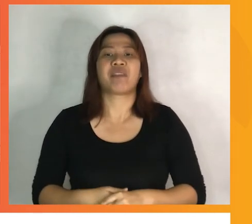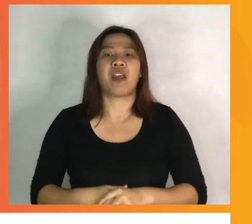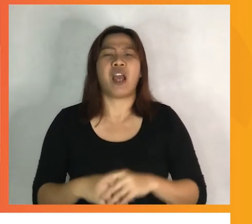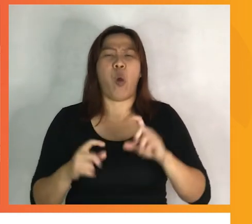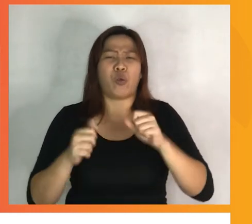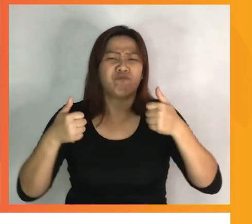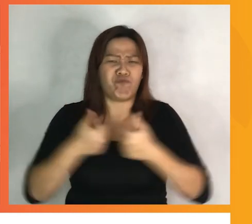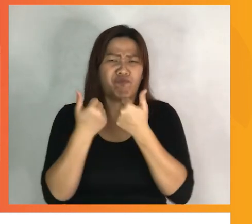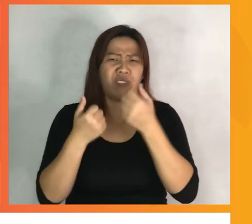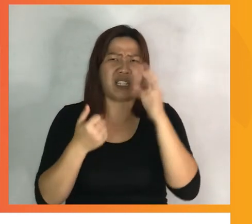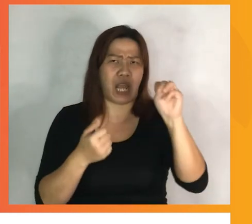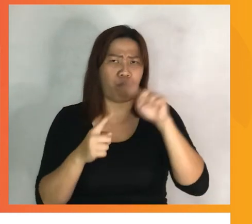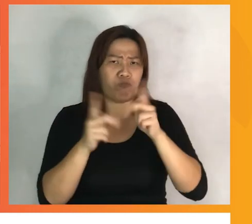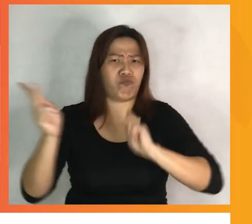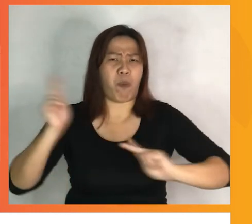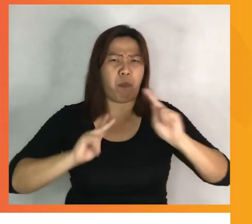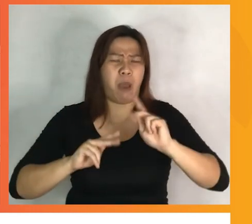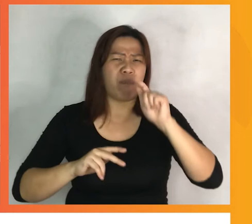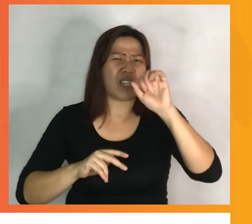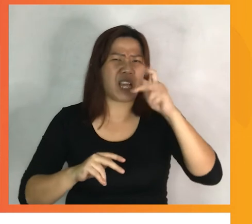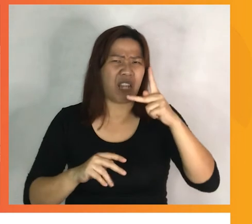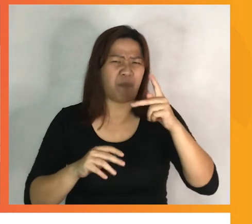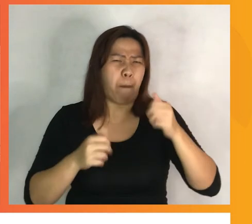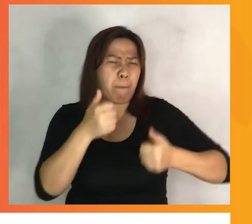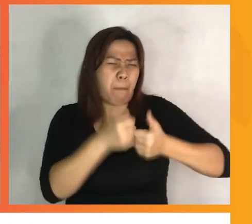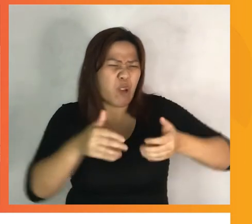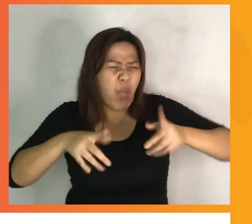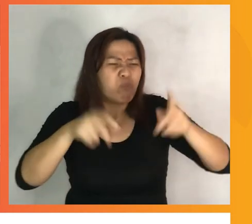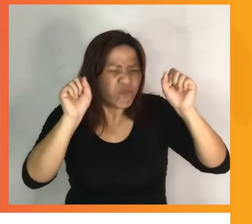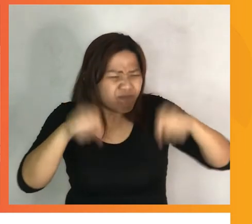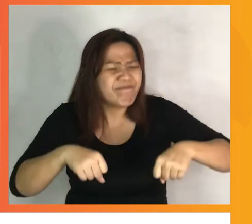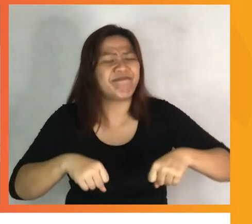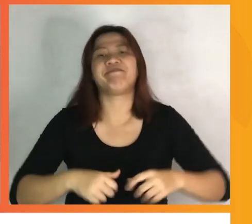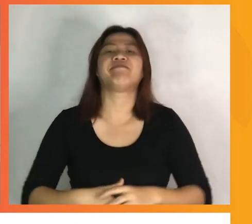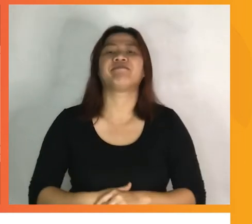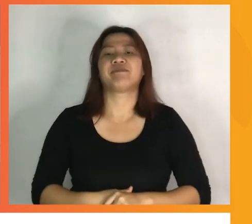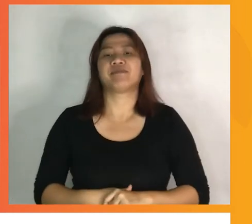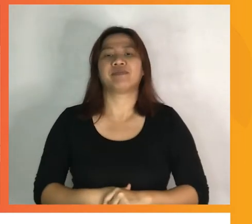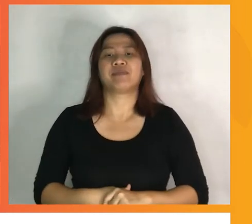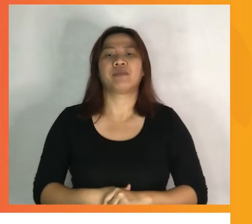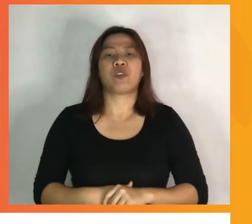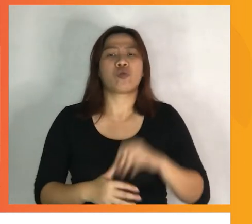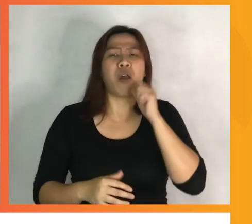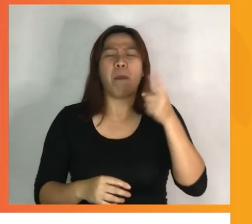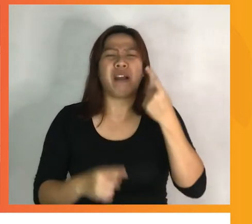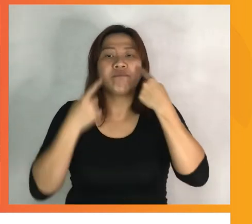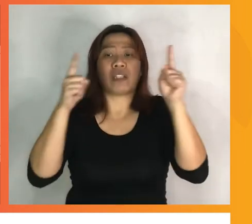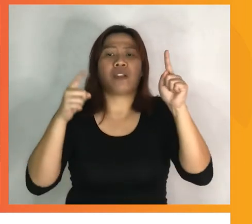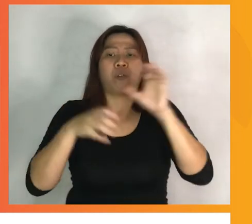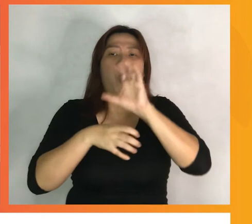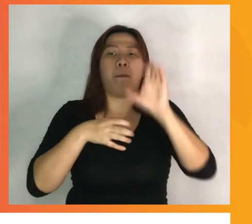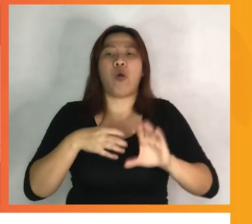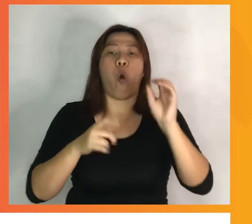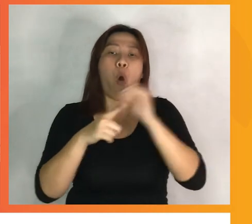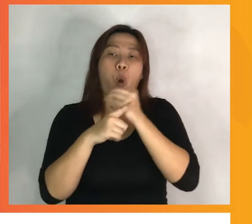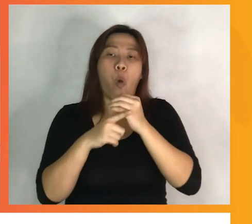Also challenge young people to perform the tasks in the best way that they can. It's not only about successful completion